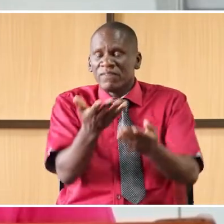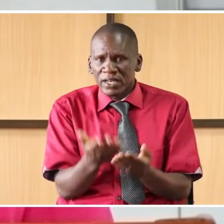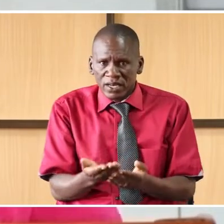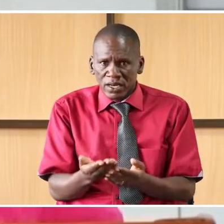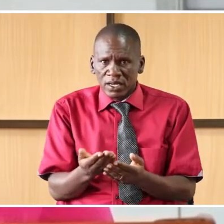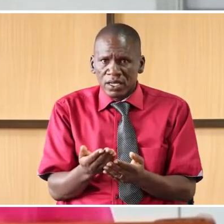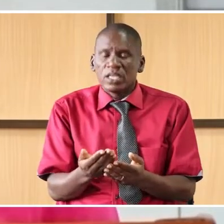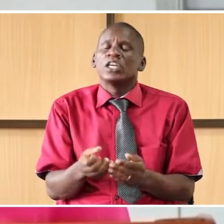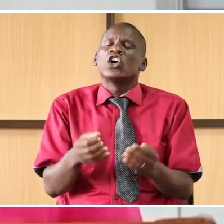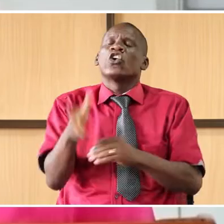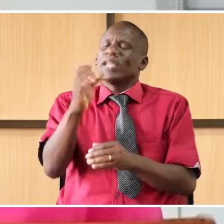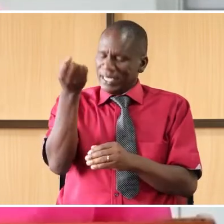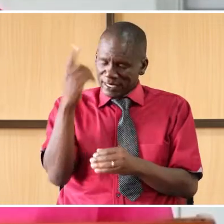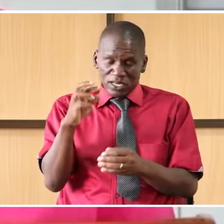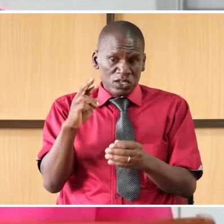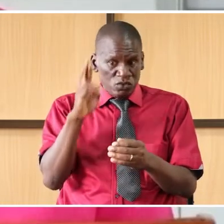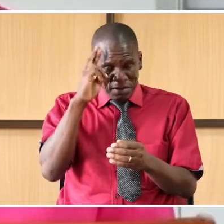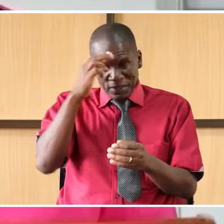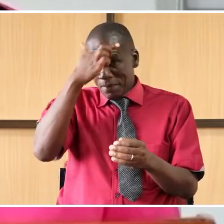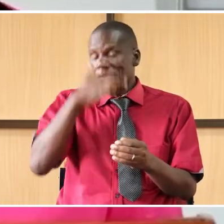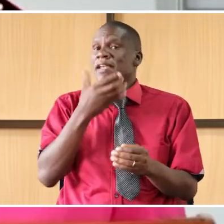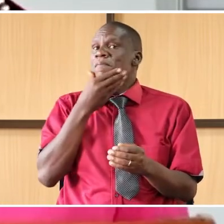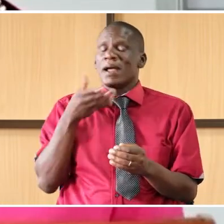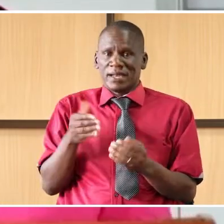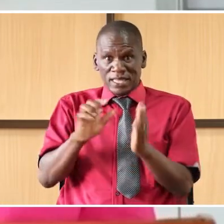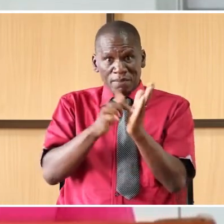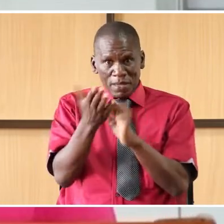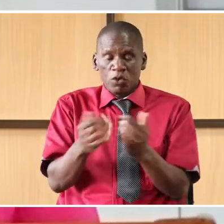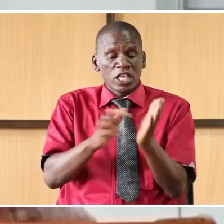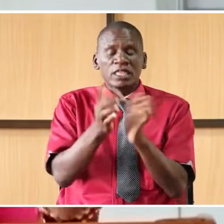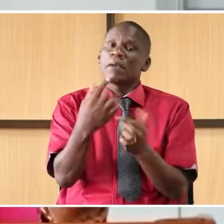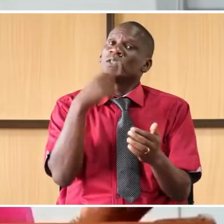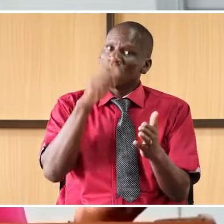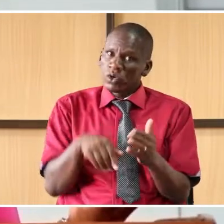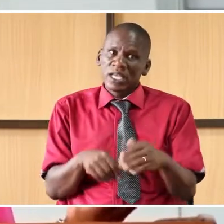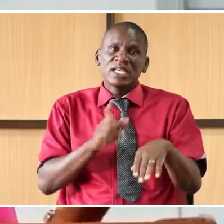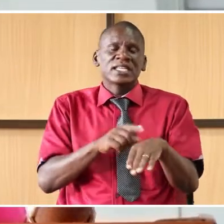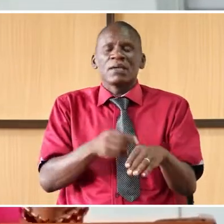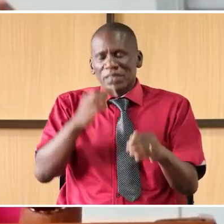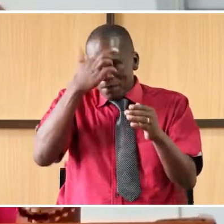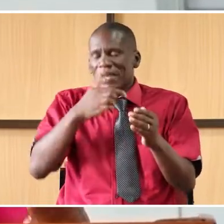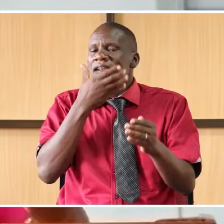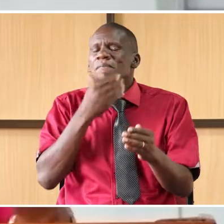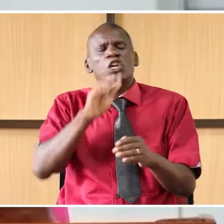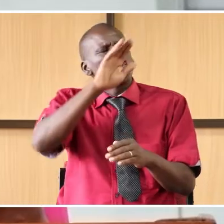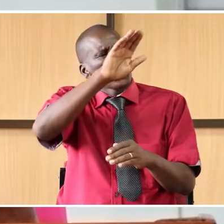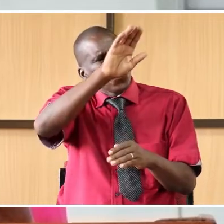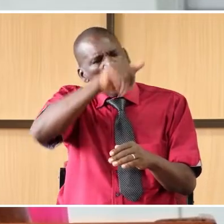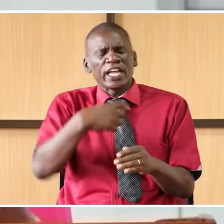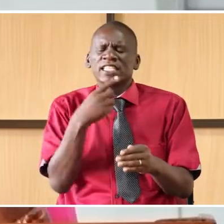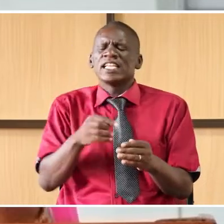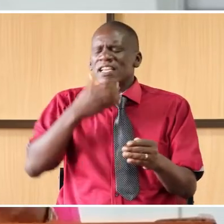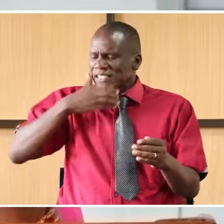He understands. You remember the blind Bartimaeus? The Bible says when he called and said, Son of